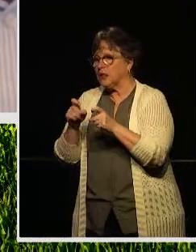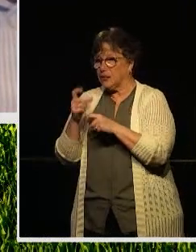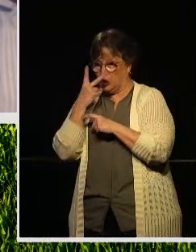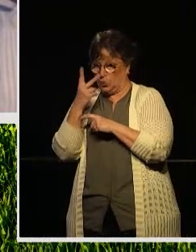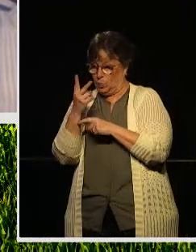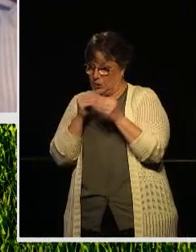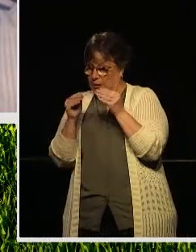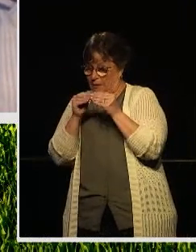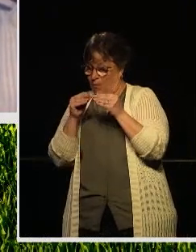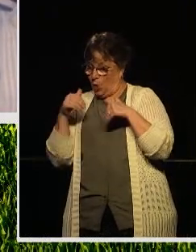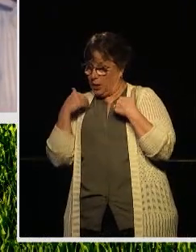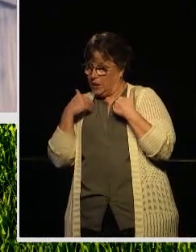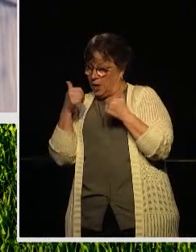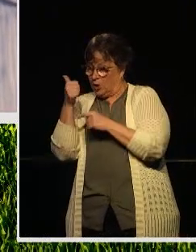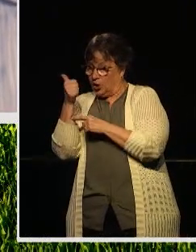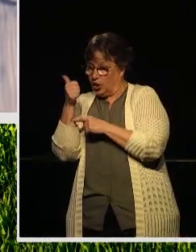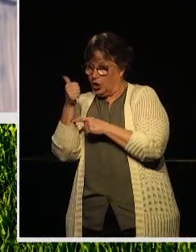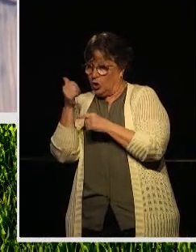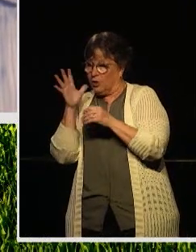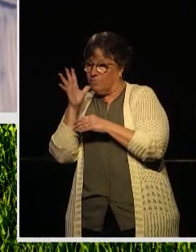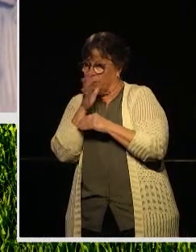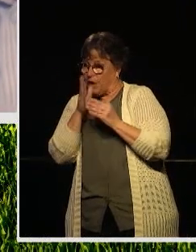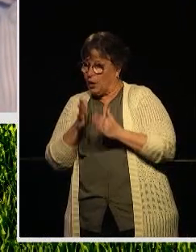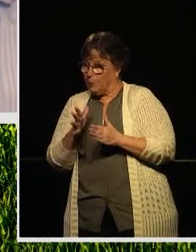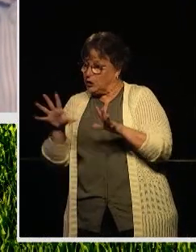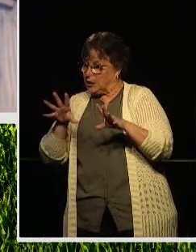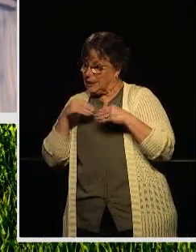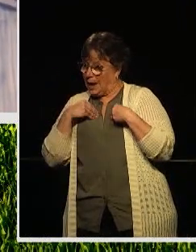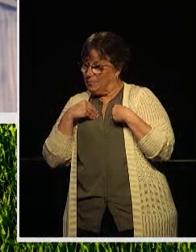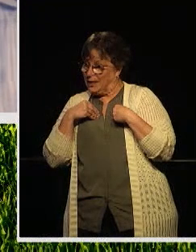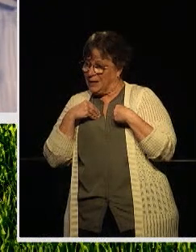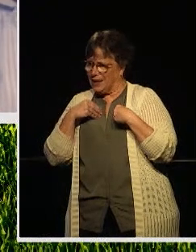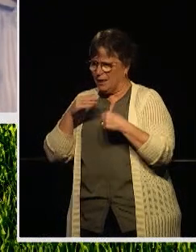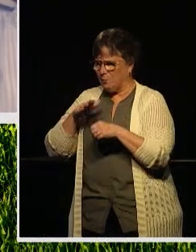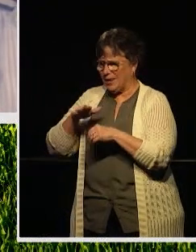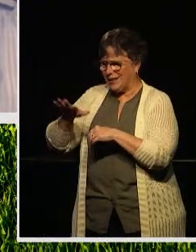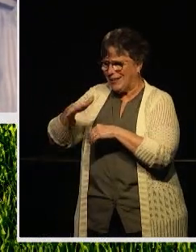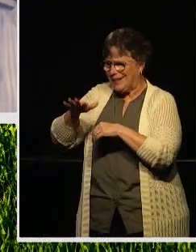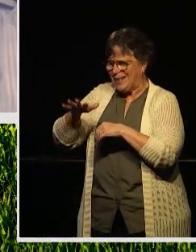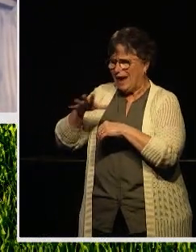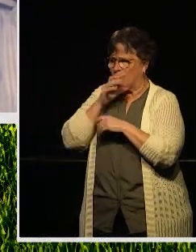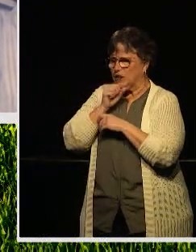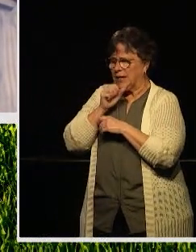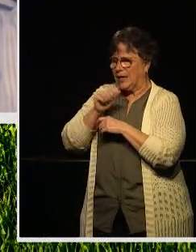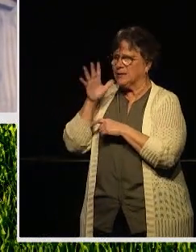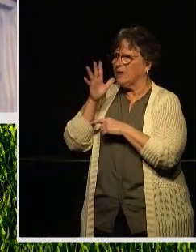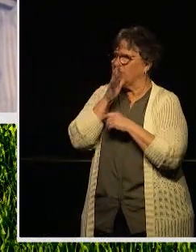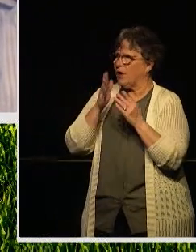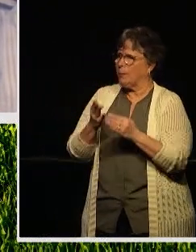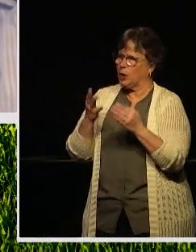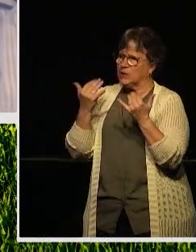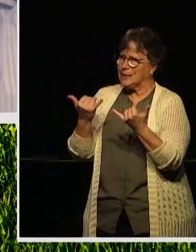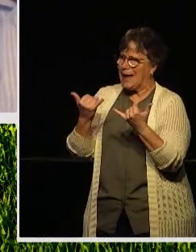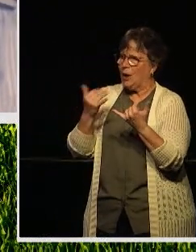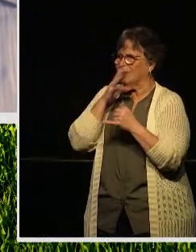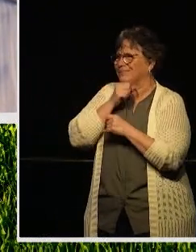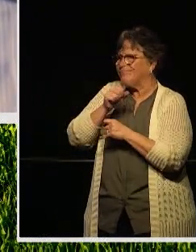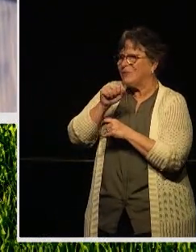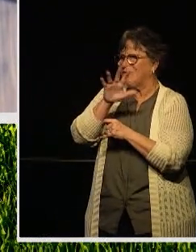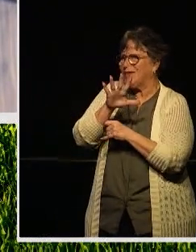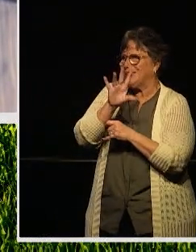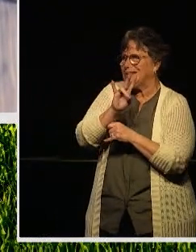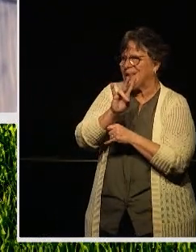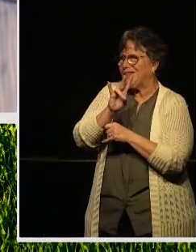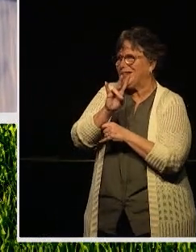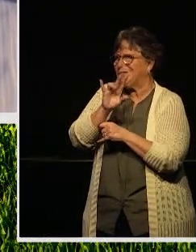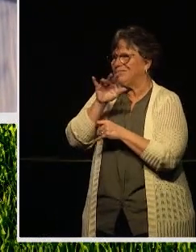younger farmers adopting versus, the average age of a farmer in the US, I think right now is about 57, 58. Are we seeing a lower adoption? I